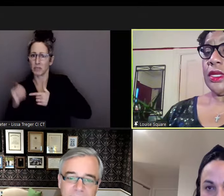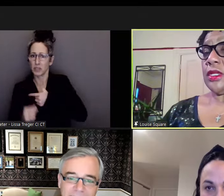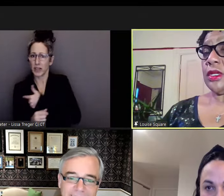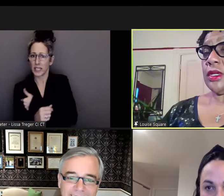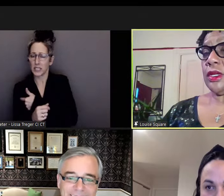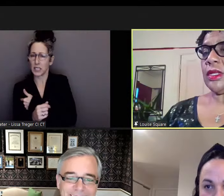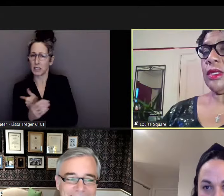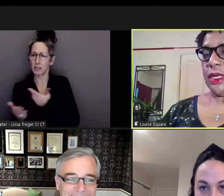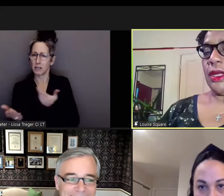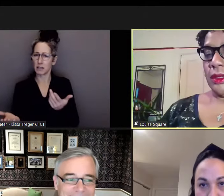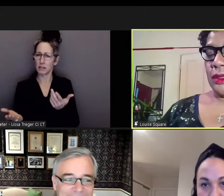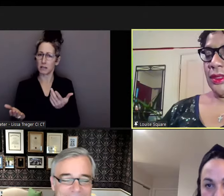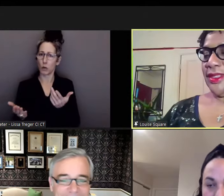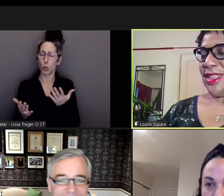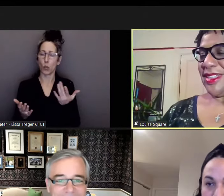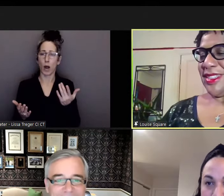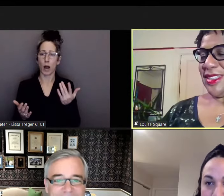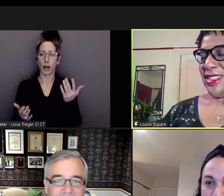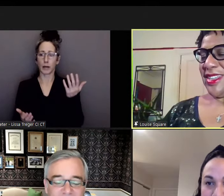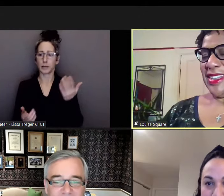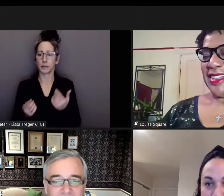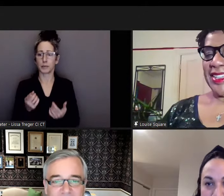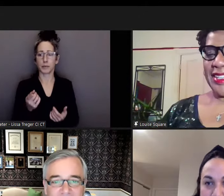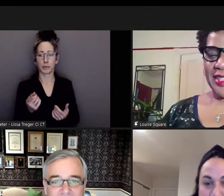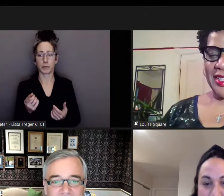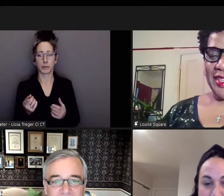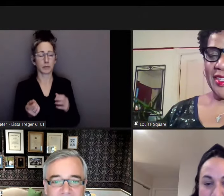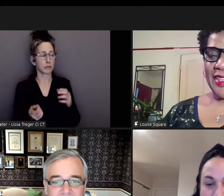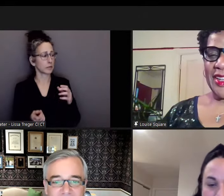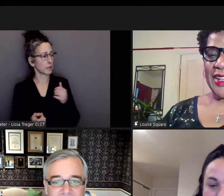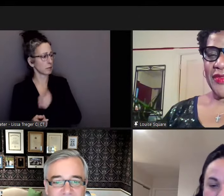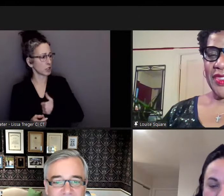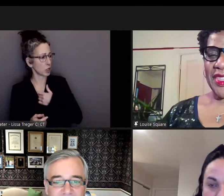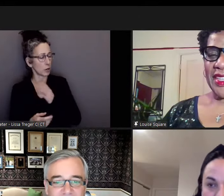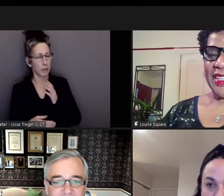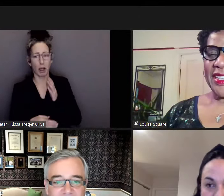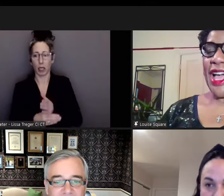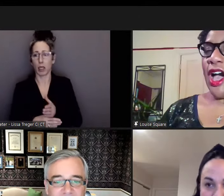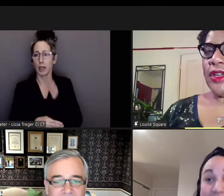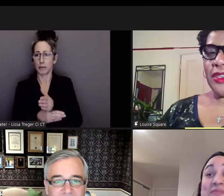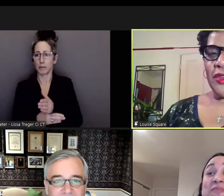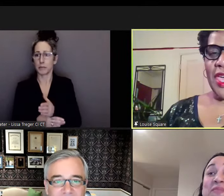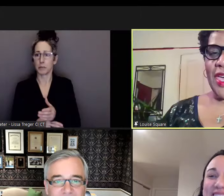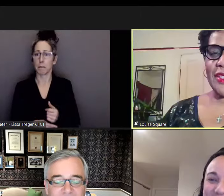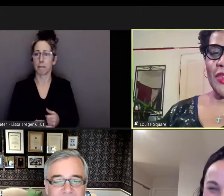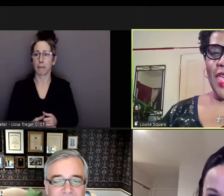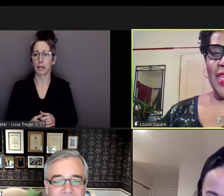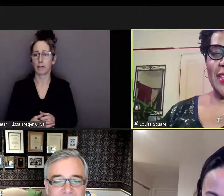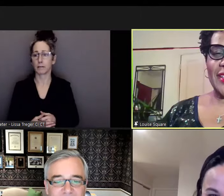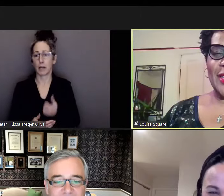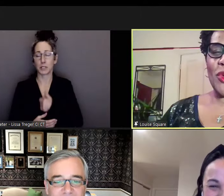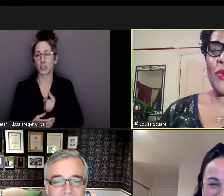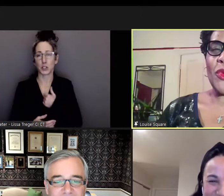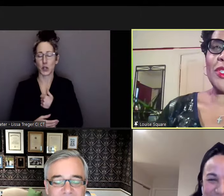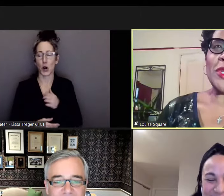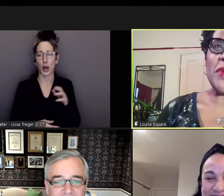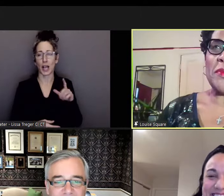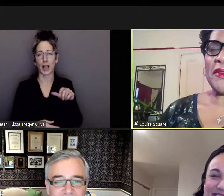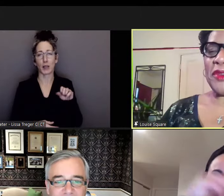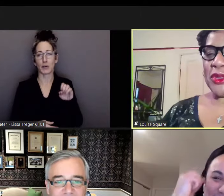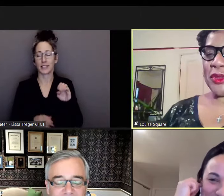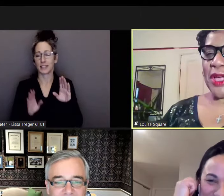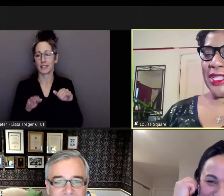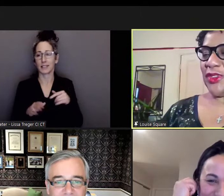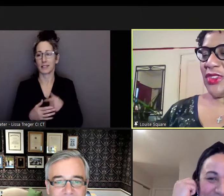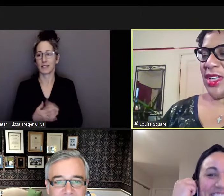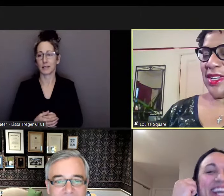So I would just, sorry, Luis. I'm sorry, Luis. I'm going to wait for you to call on me. I apologize. No, it's okay. It's okay. We'll just